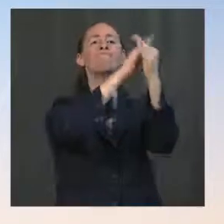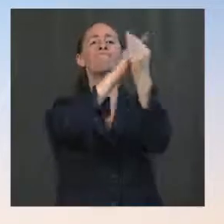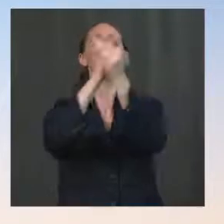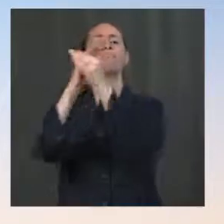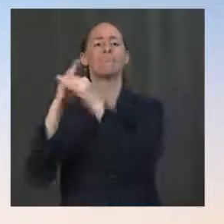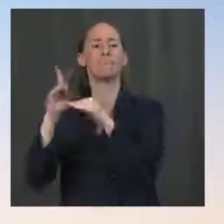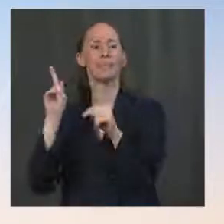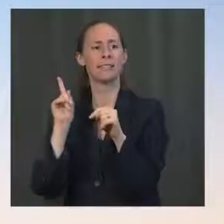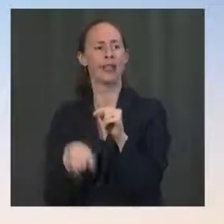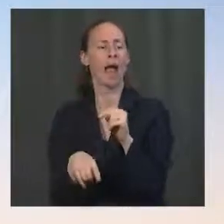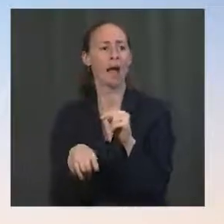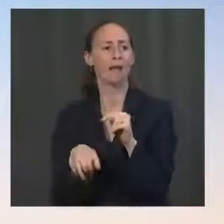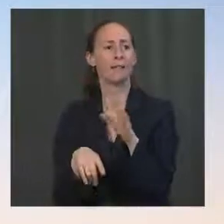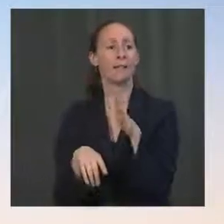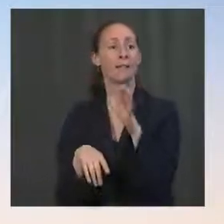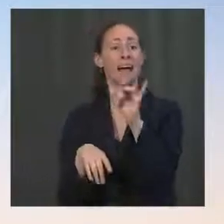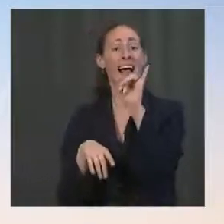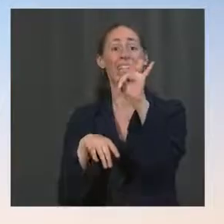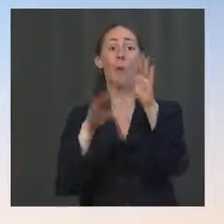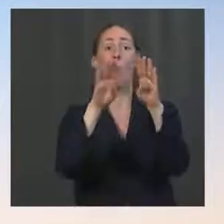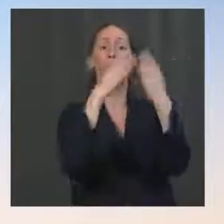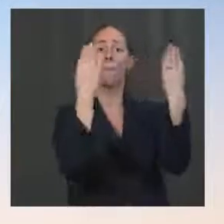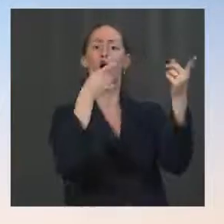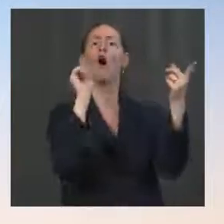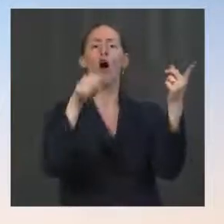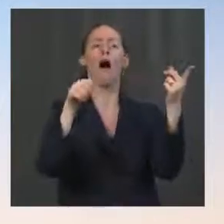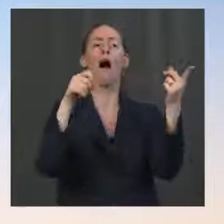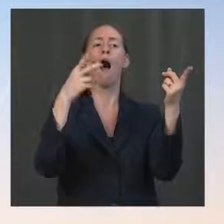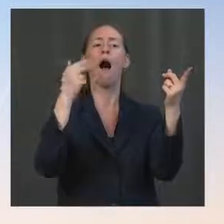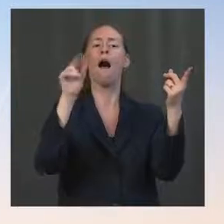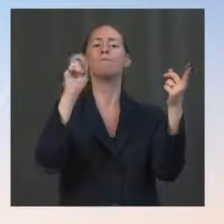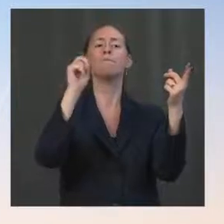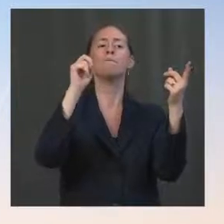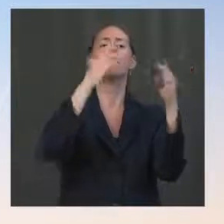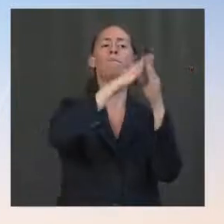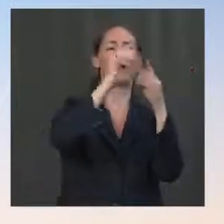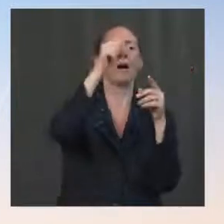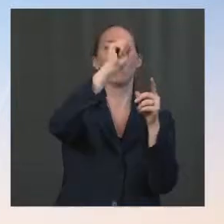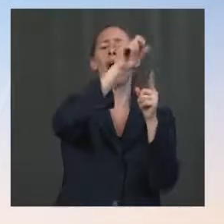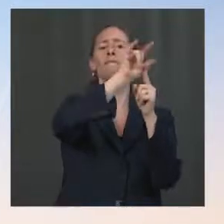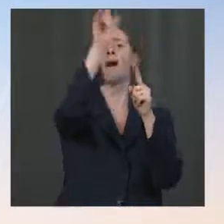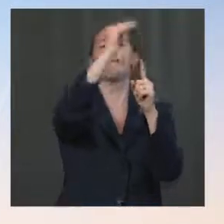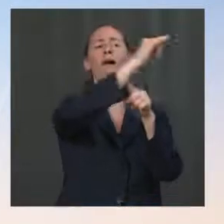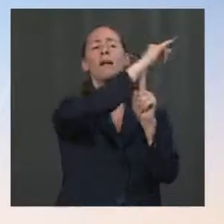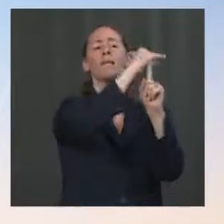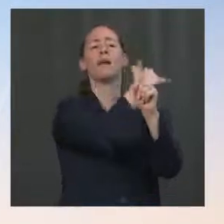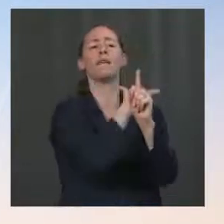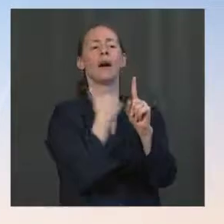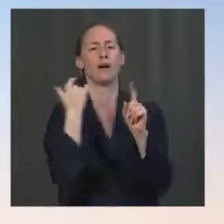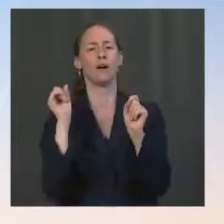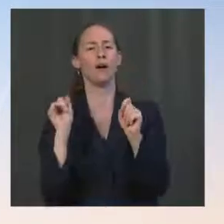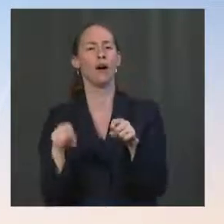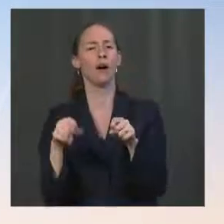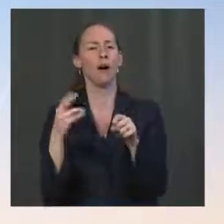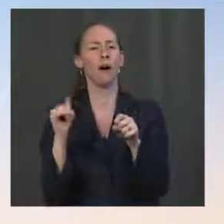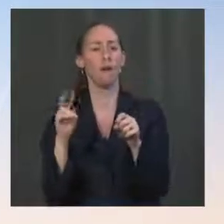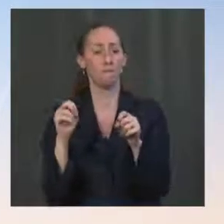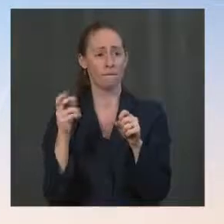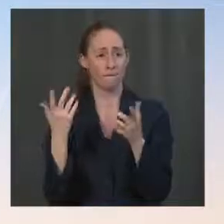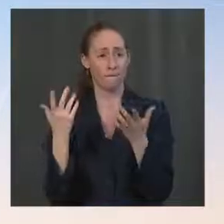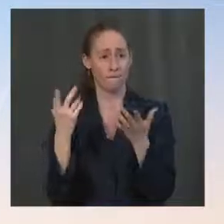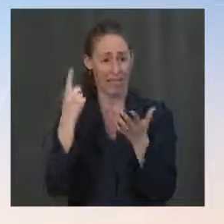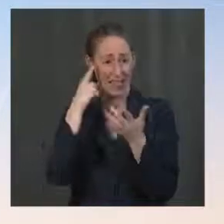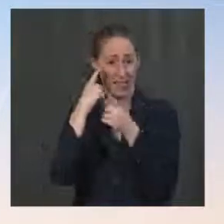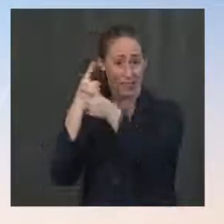of serious injuries, you'd have to be medevac to Germany. Was this a miscalculation on the part of the generals? And with regard